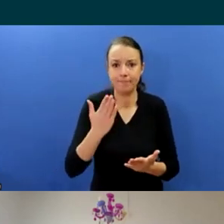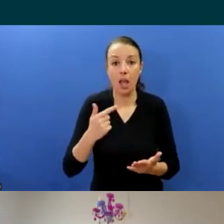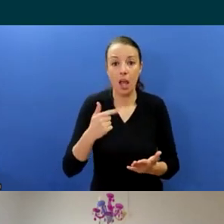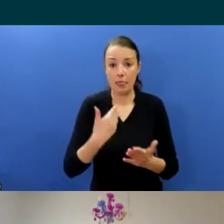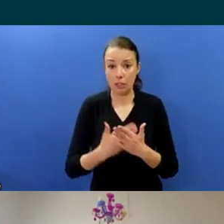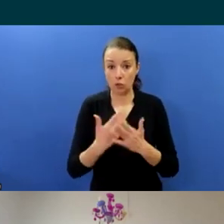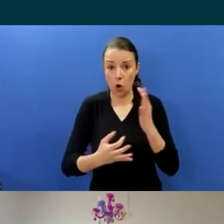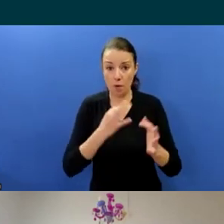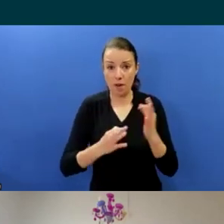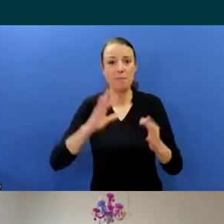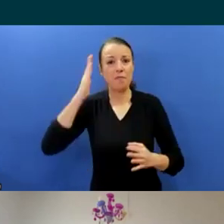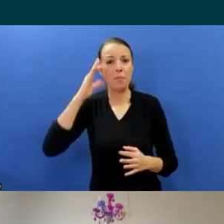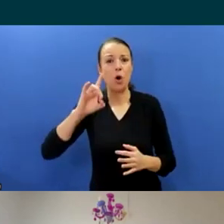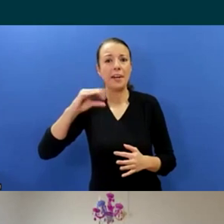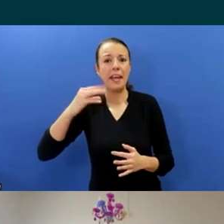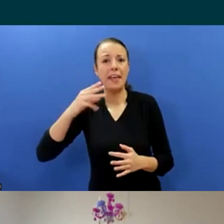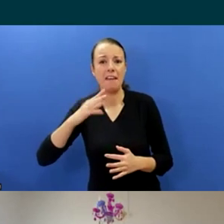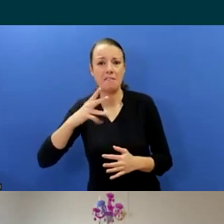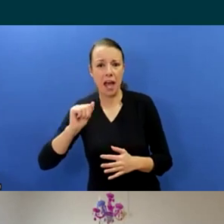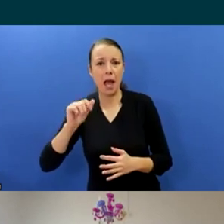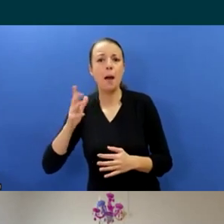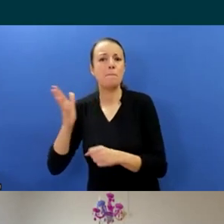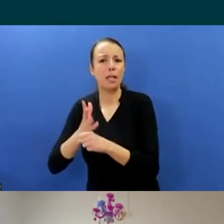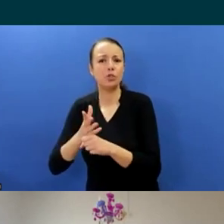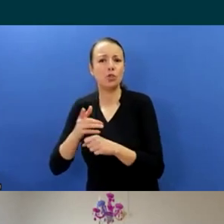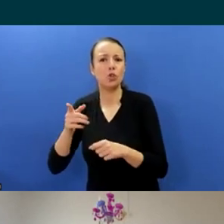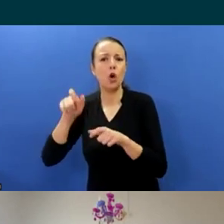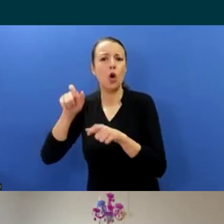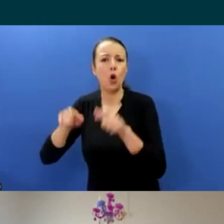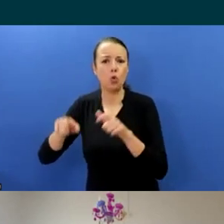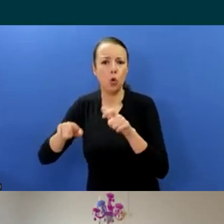50 people, and we didn't limit the number of recommendations.